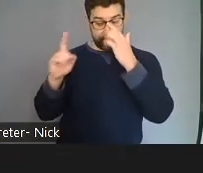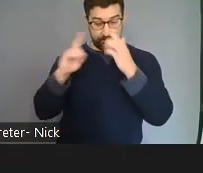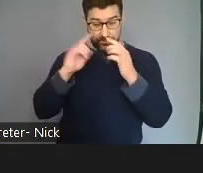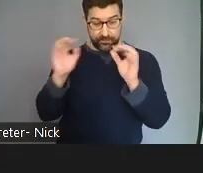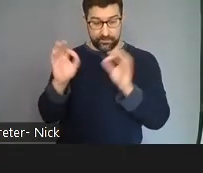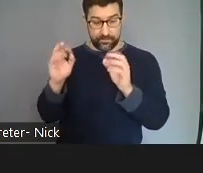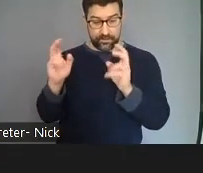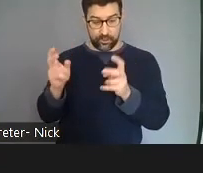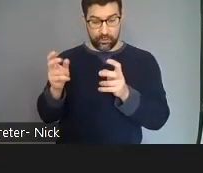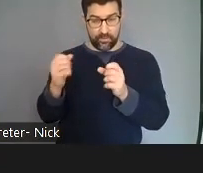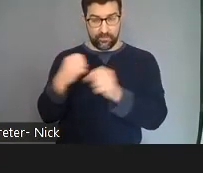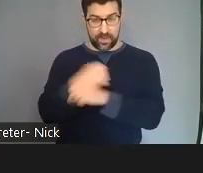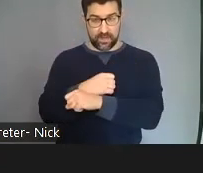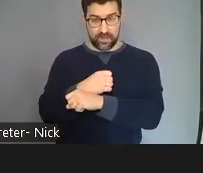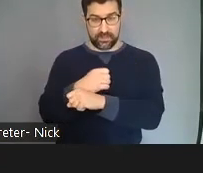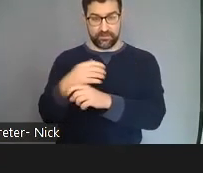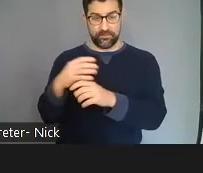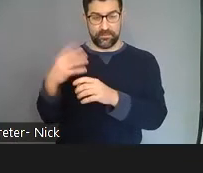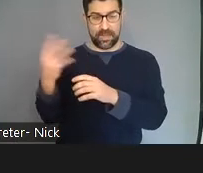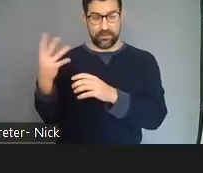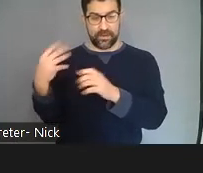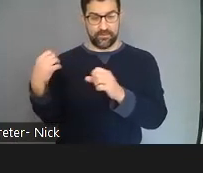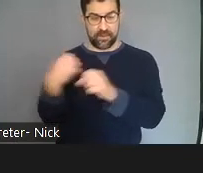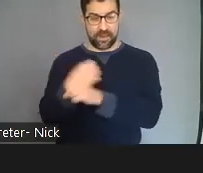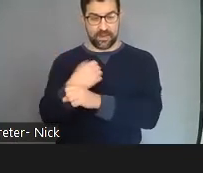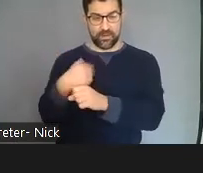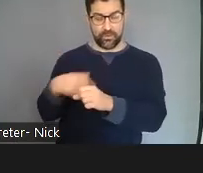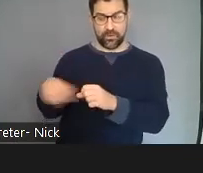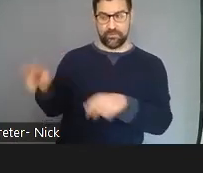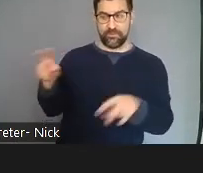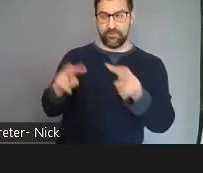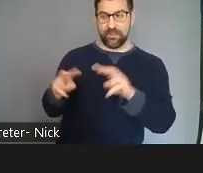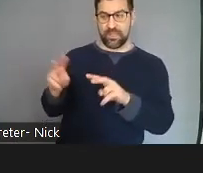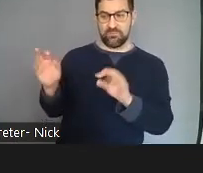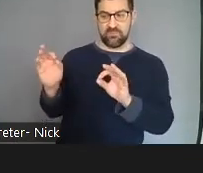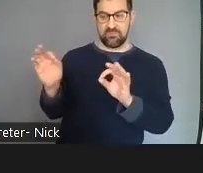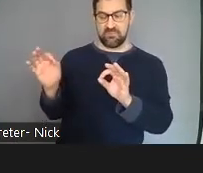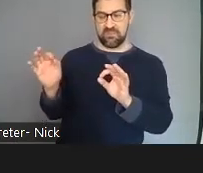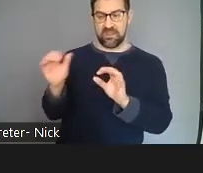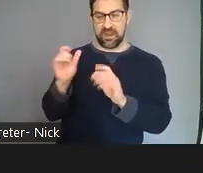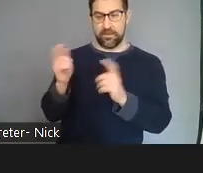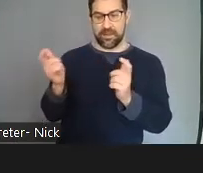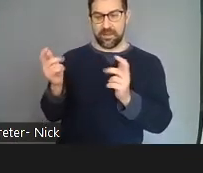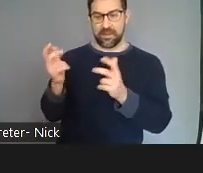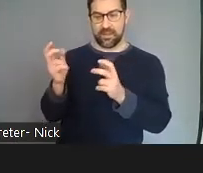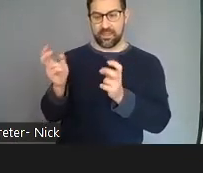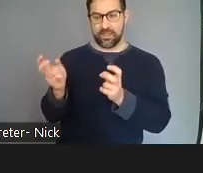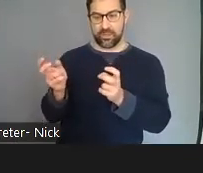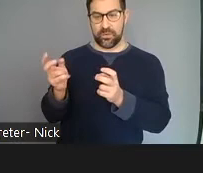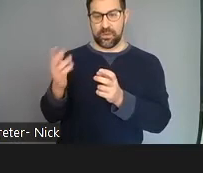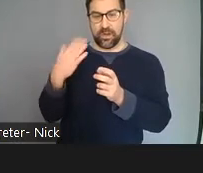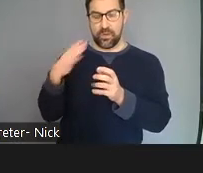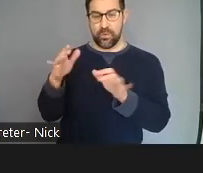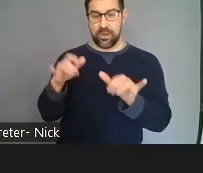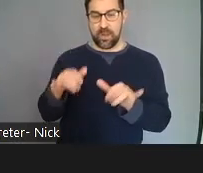like courtyard fights or whatnot that we may view as, has been a huge thing. I don't know if it's like a